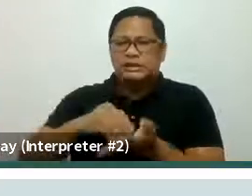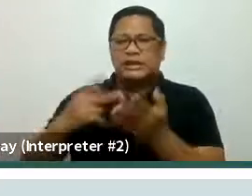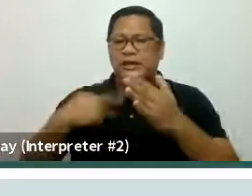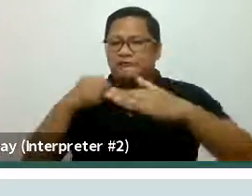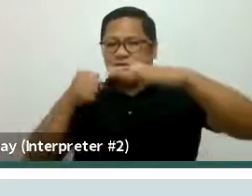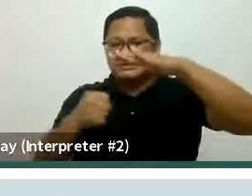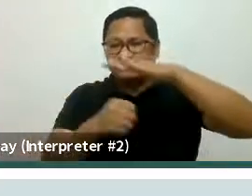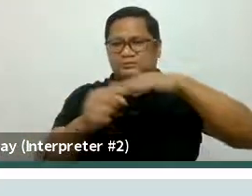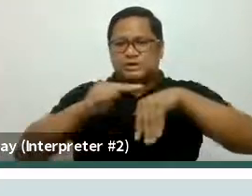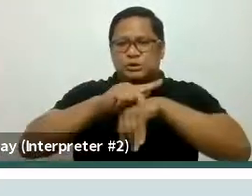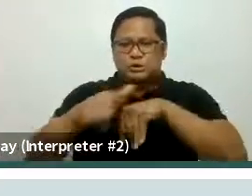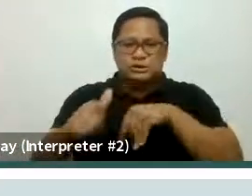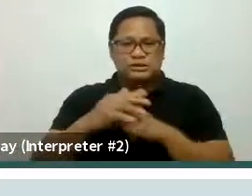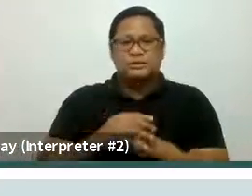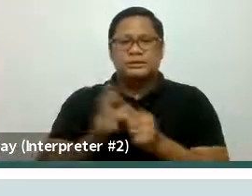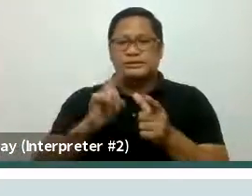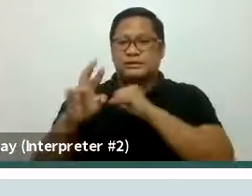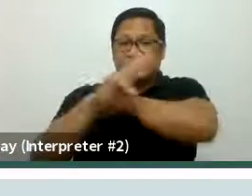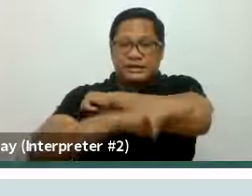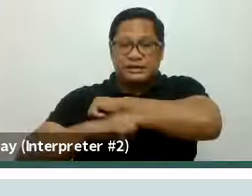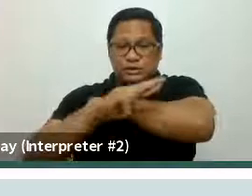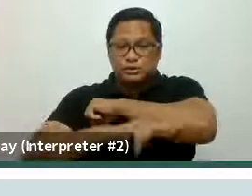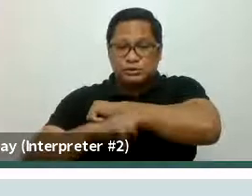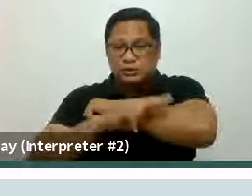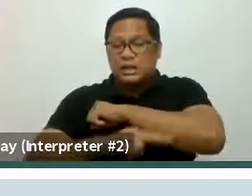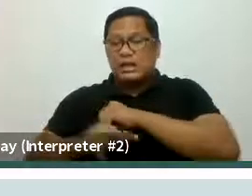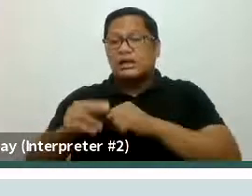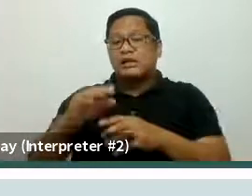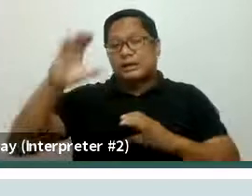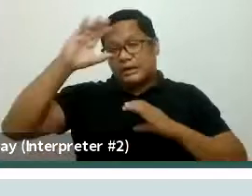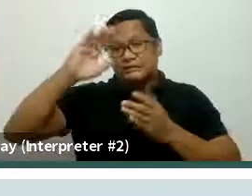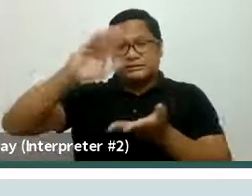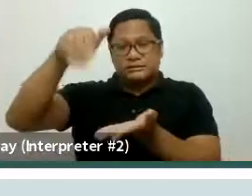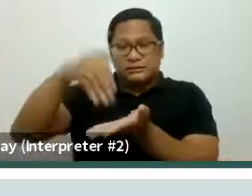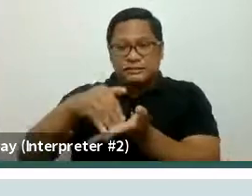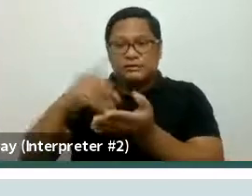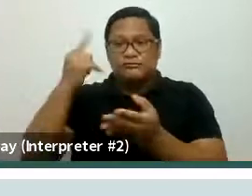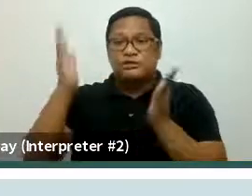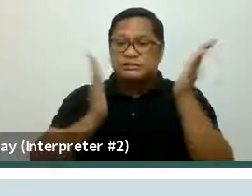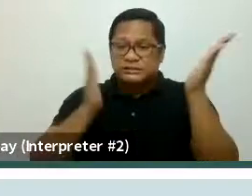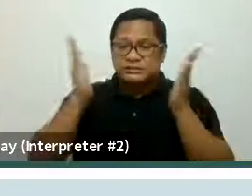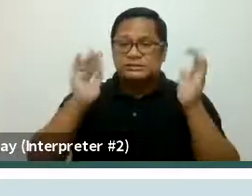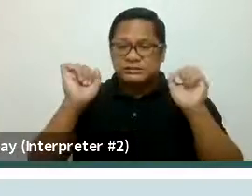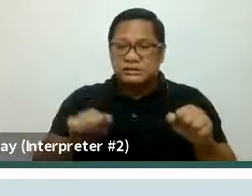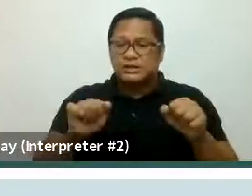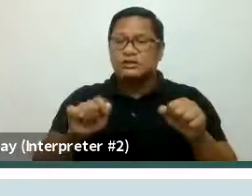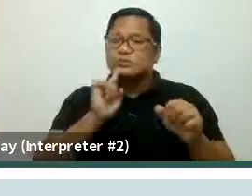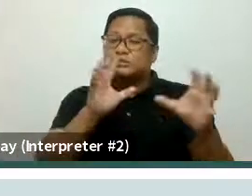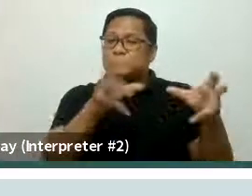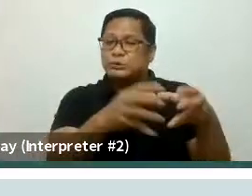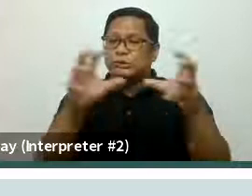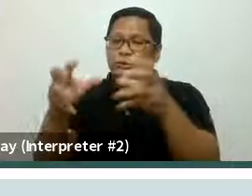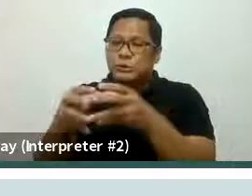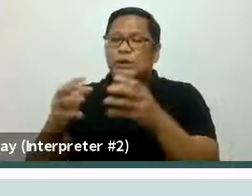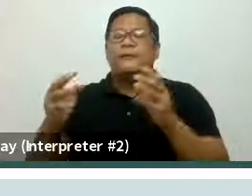in catchment, and the regional cancer centers. For the service capability, they are classified as basic